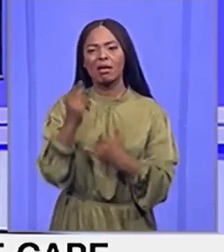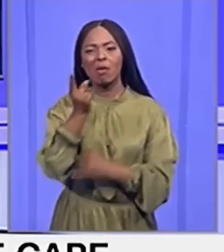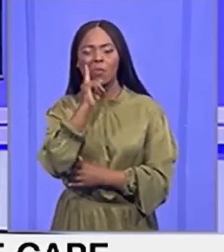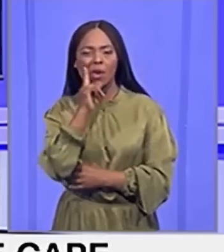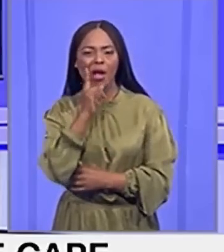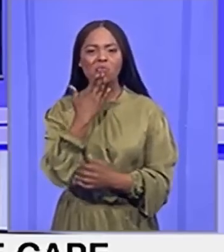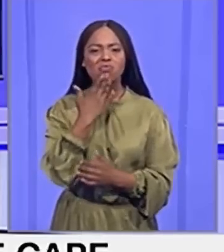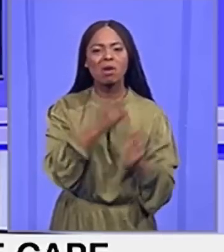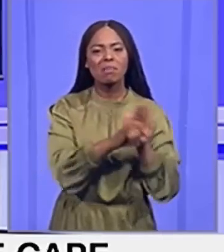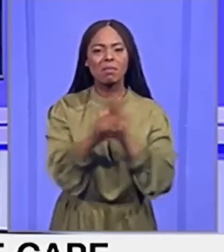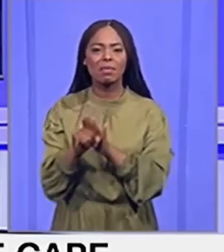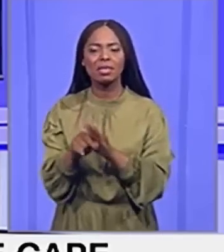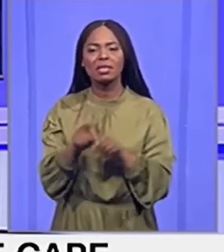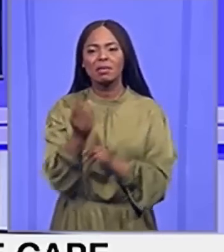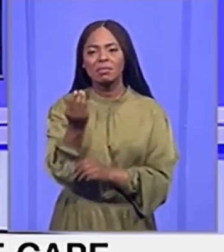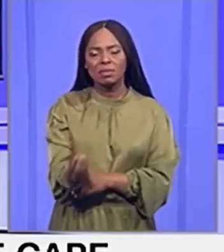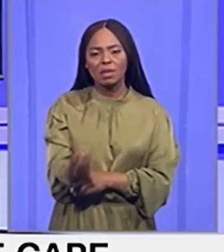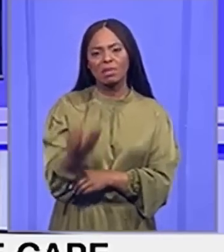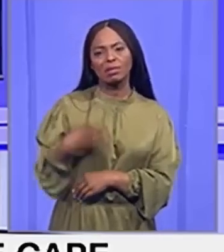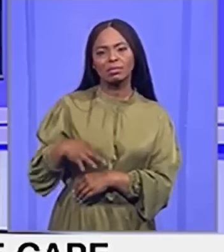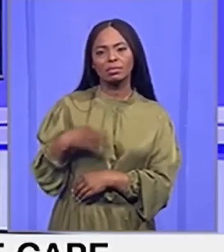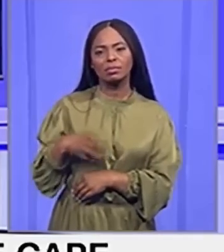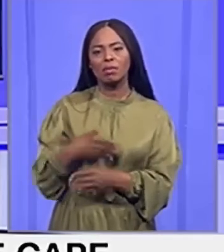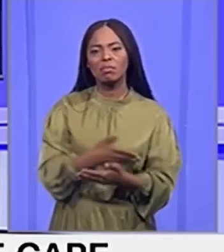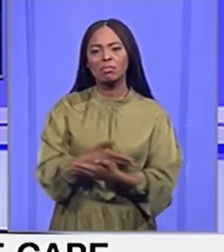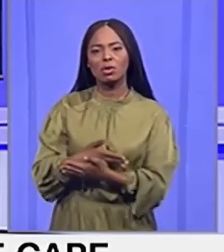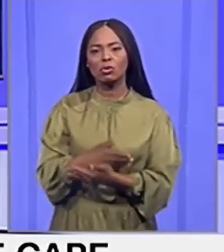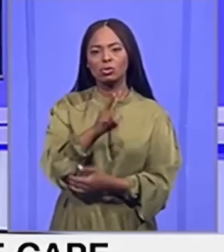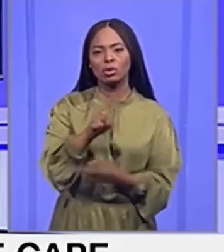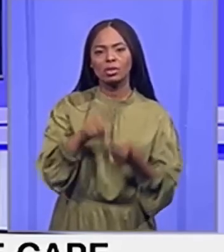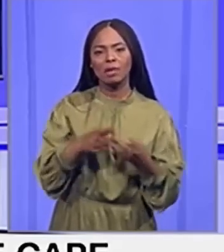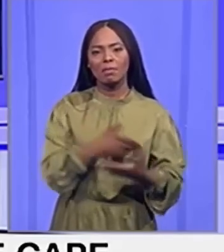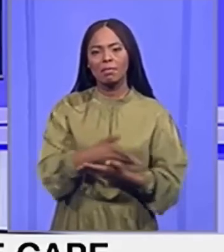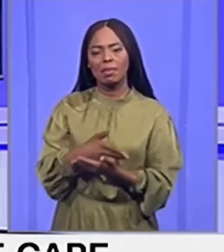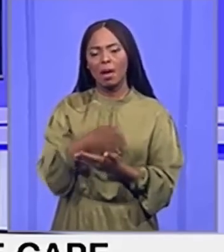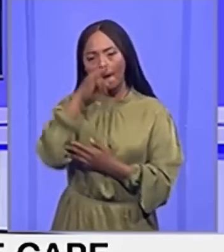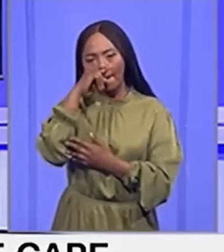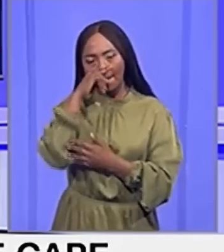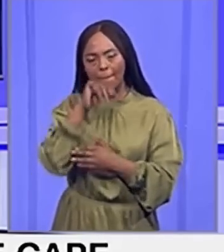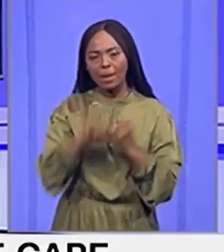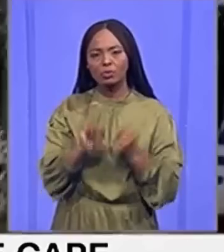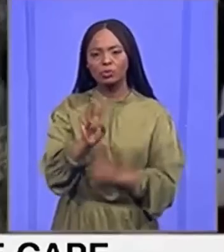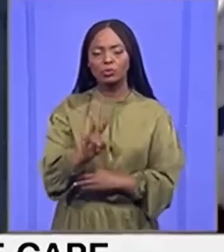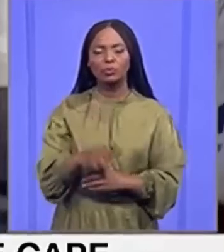tsona di kenyeletsa ngwana wa ngwanana e dilemo tse 2 ha mo le lesea la dikgwedi tse 2.